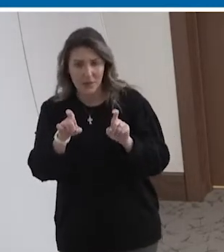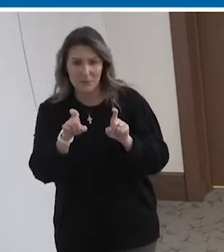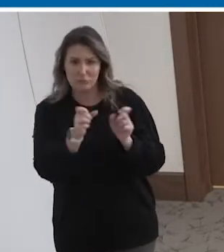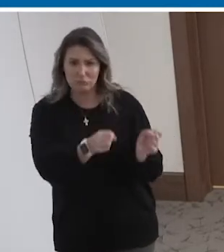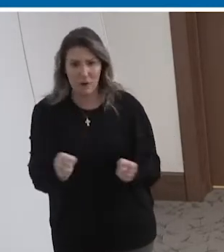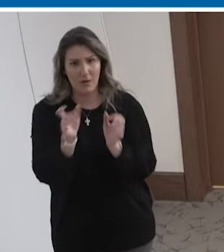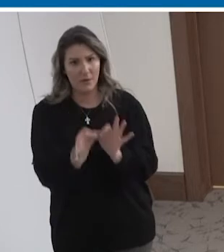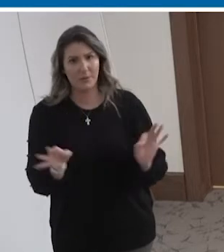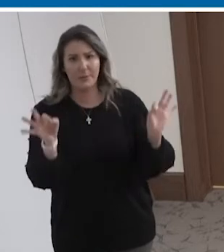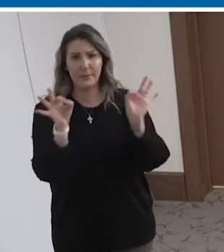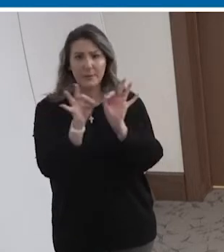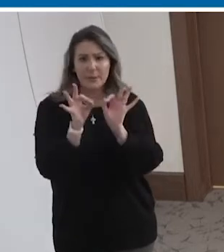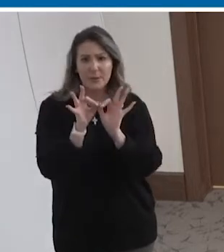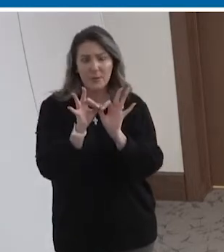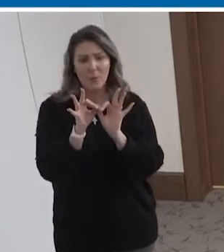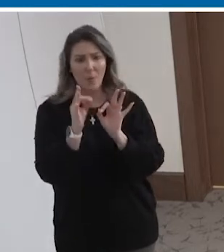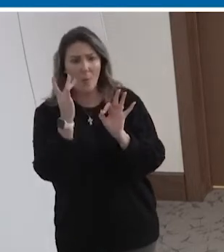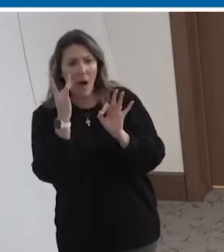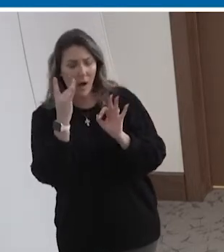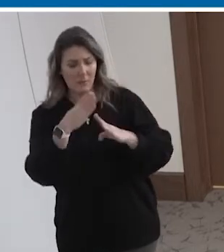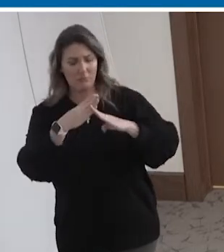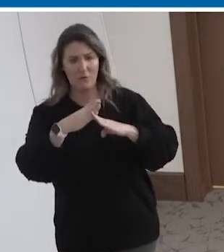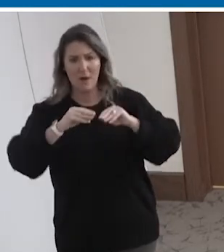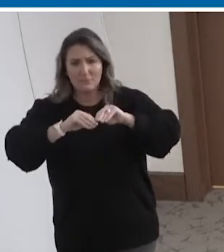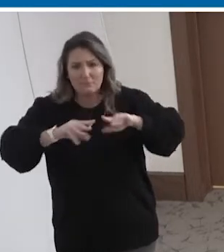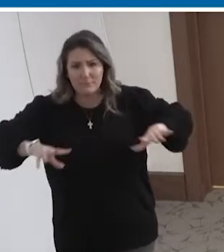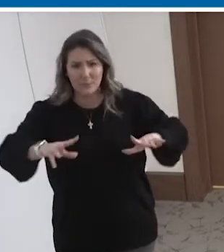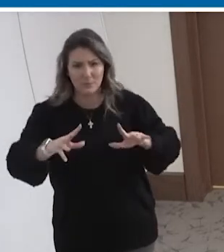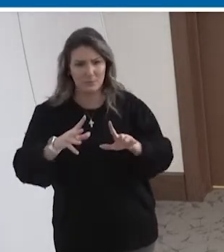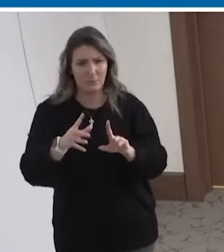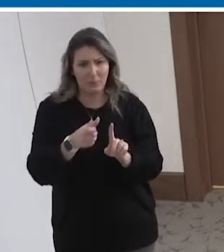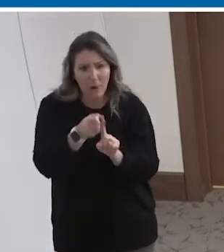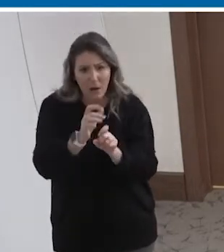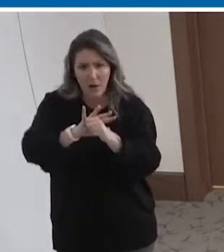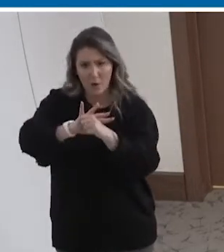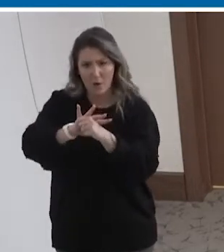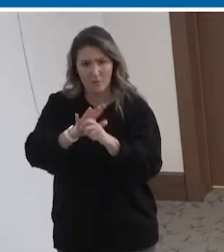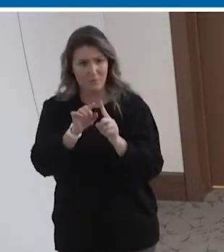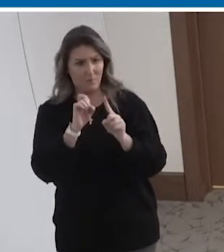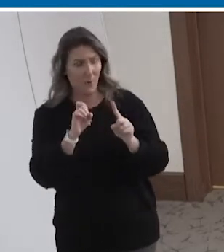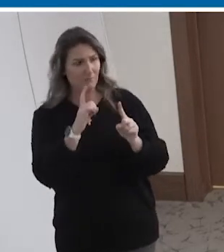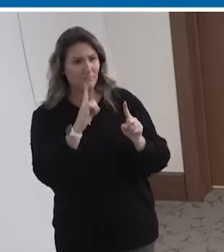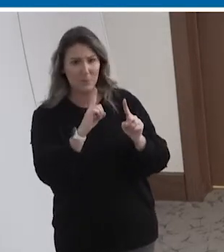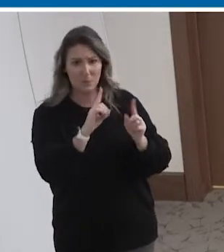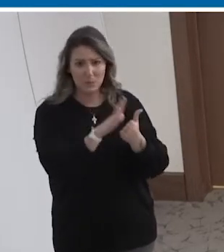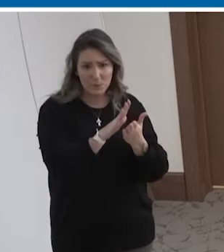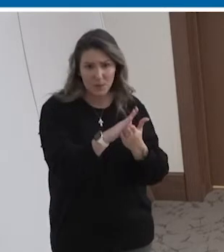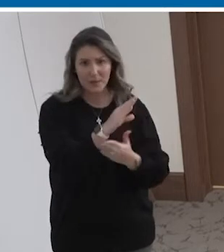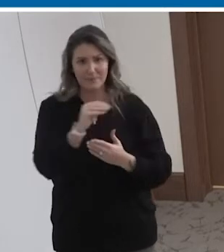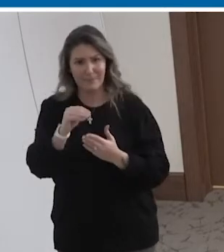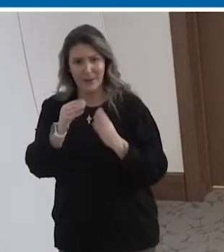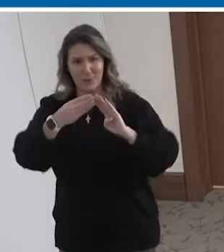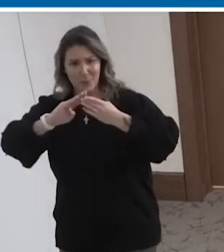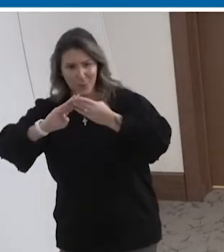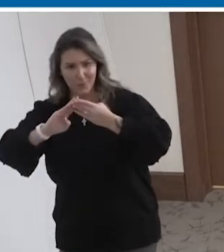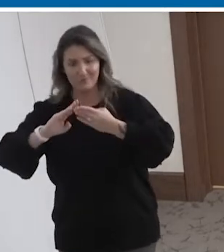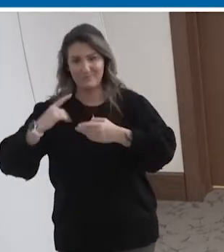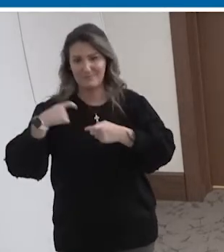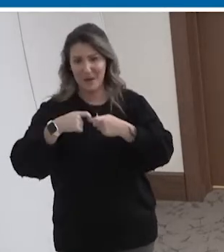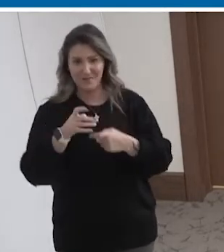strategy to prevent the spread of COVID-19 in both the schools and the community. ¿Por qué es importante